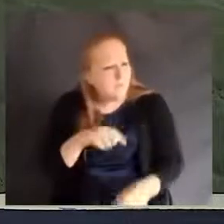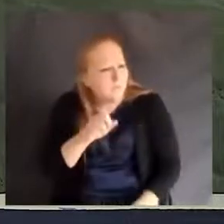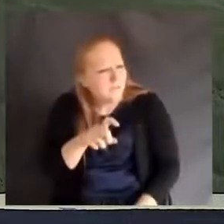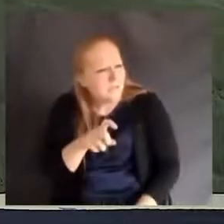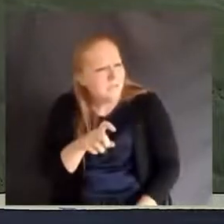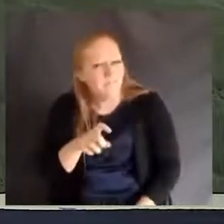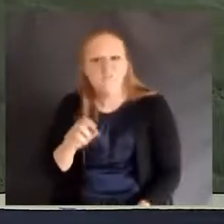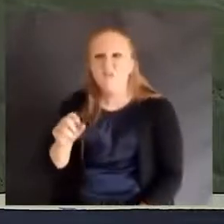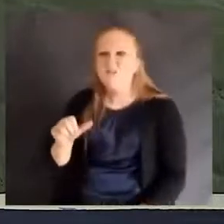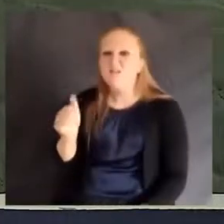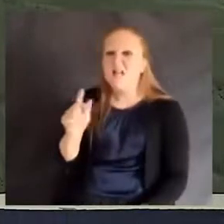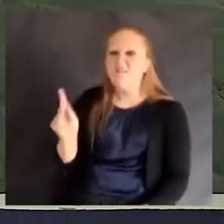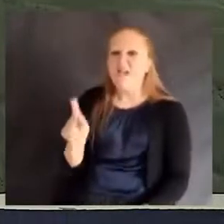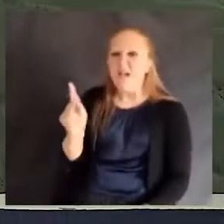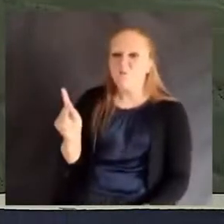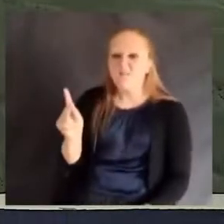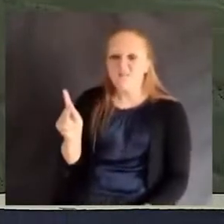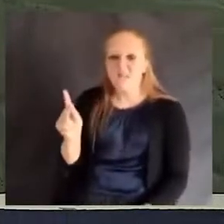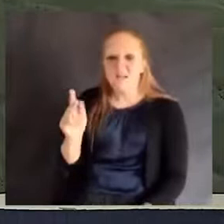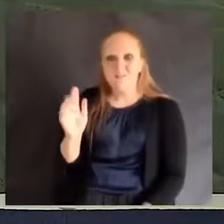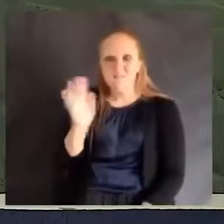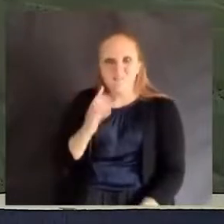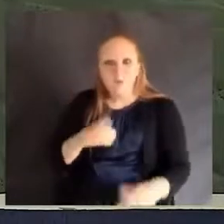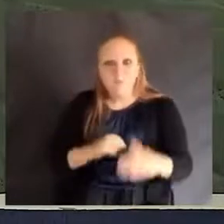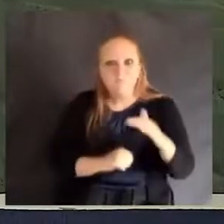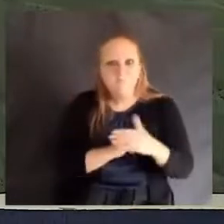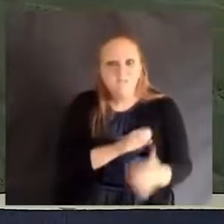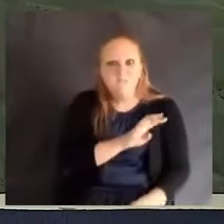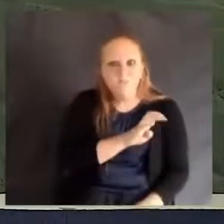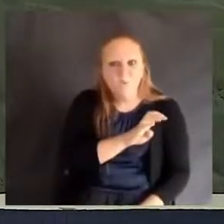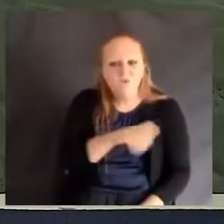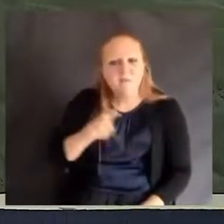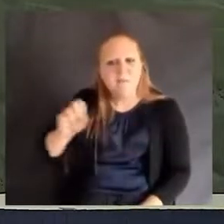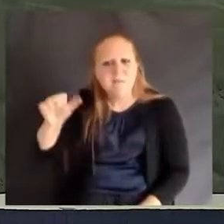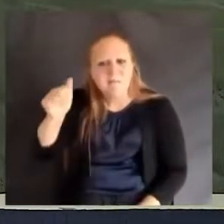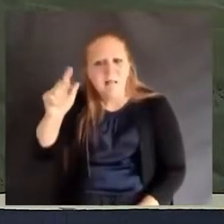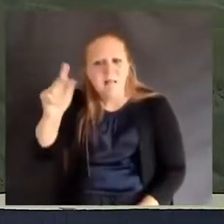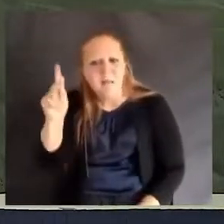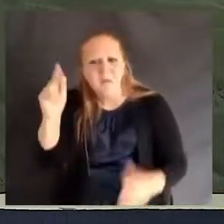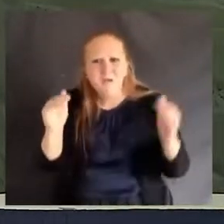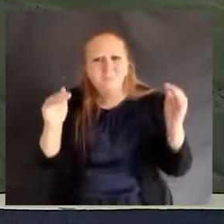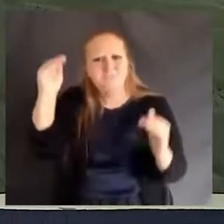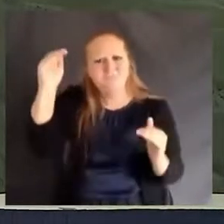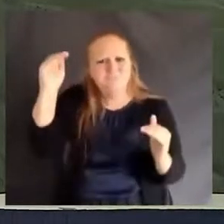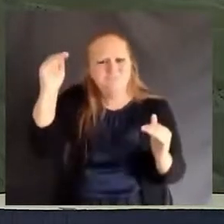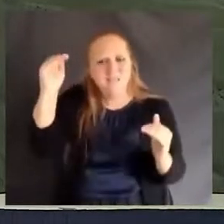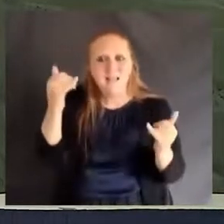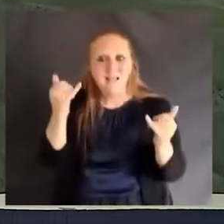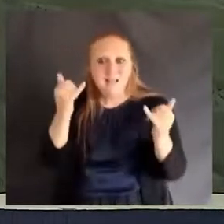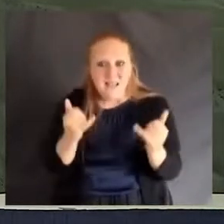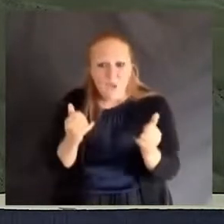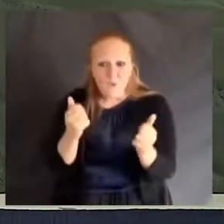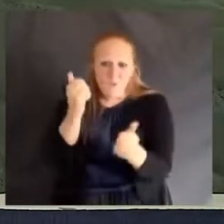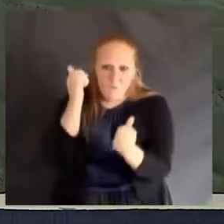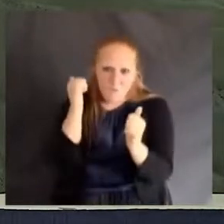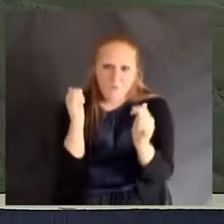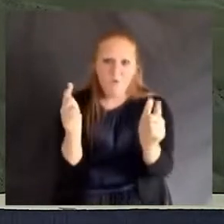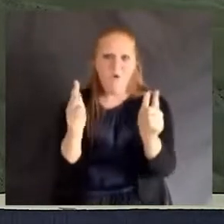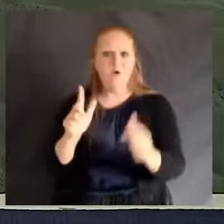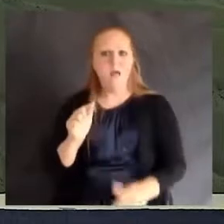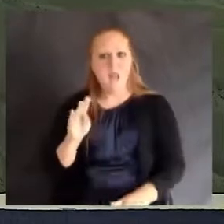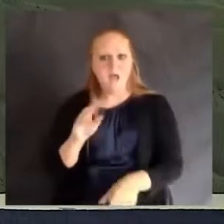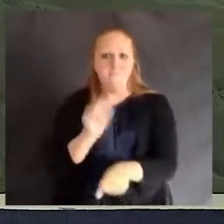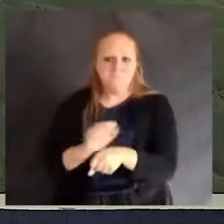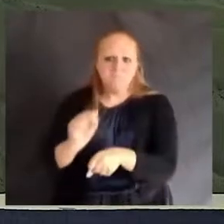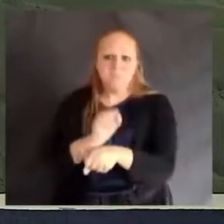Oh, about 10,000. I said, great. We have every lab working. And